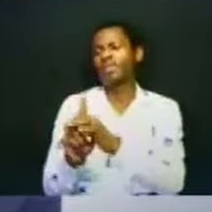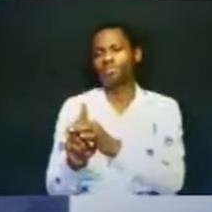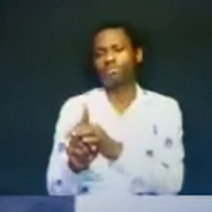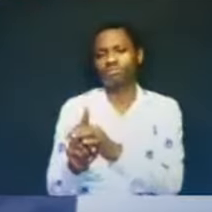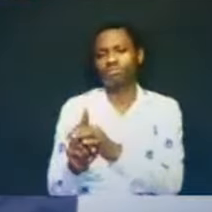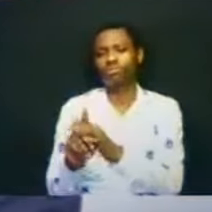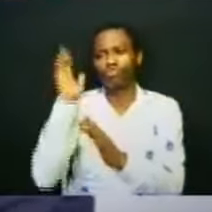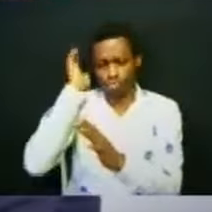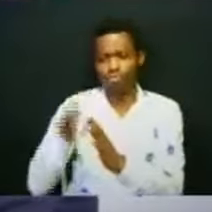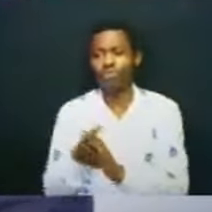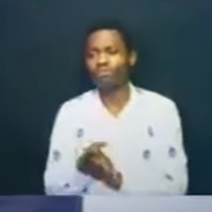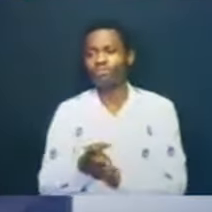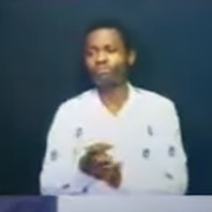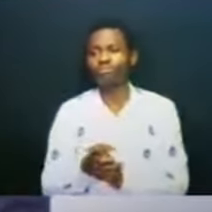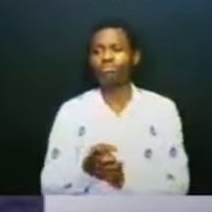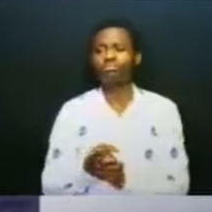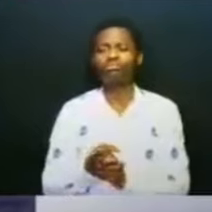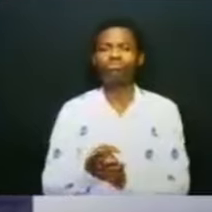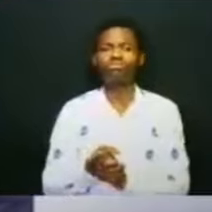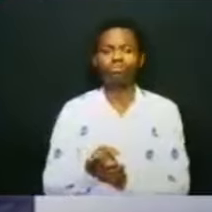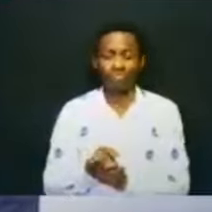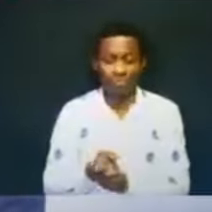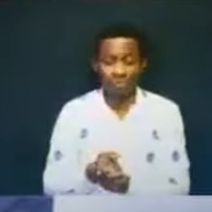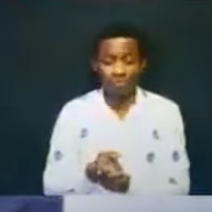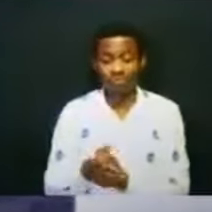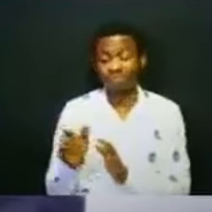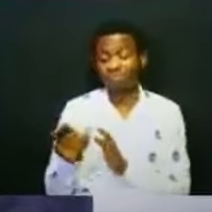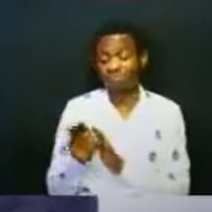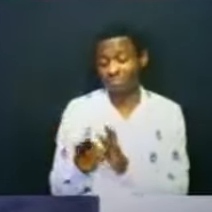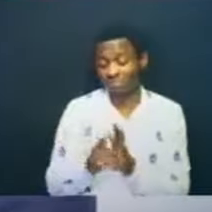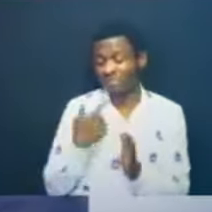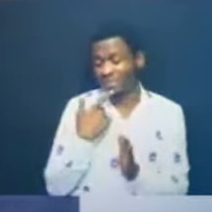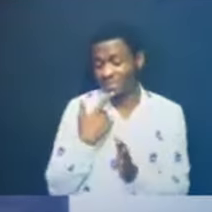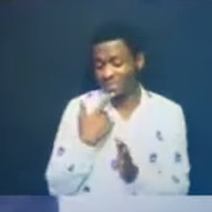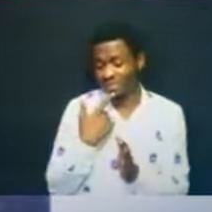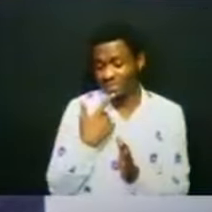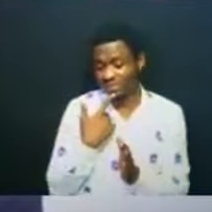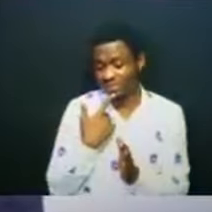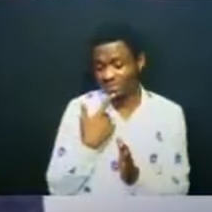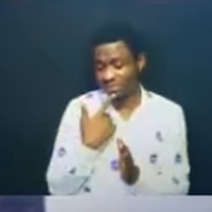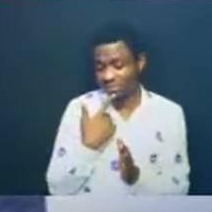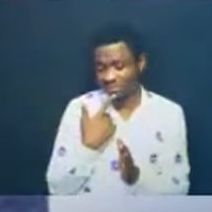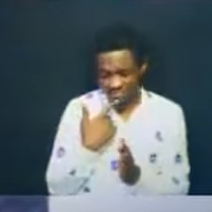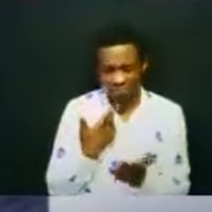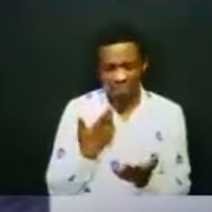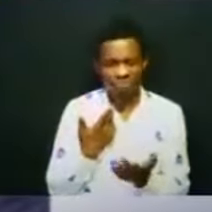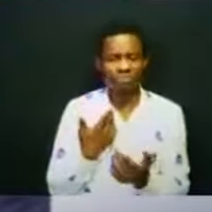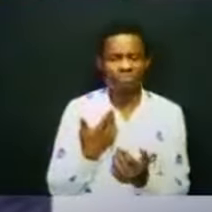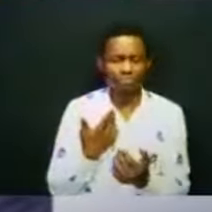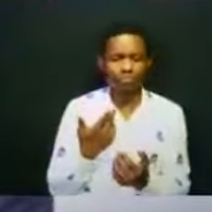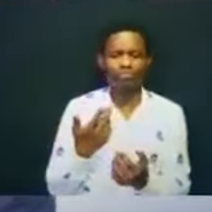Sintidua to beba die. Now, the King James says this, it is impossible that no offense should